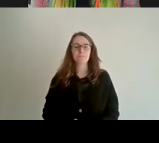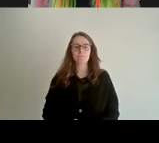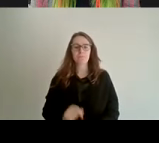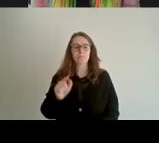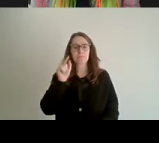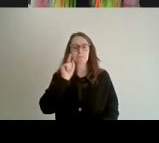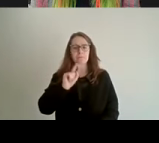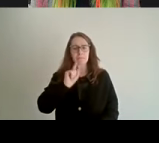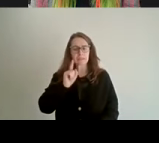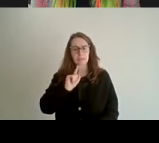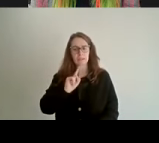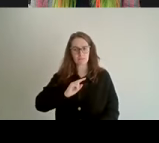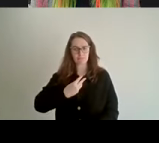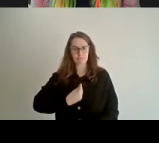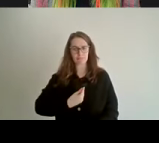girl.